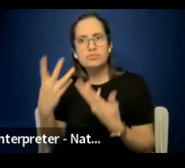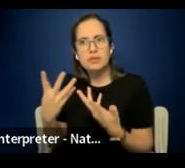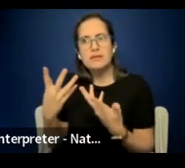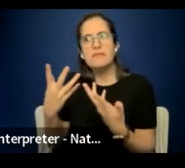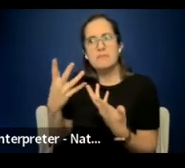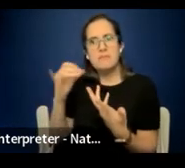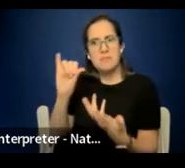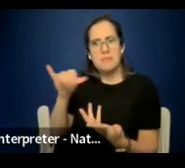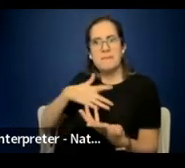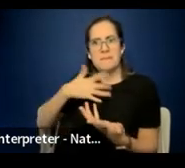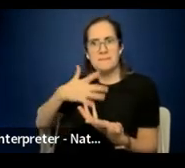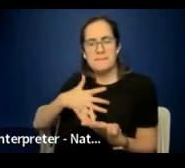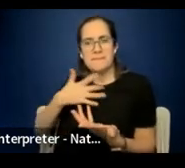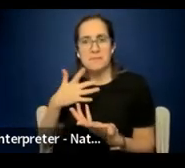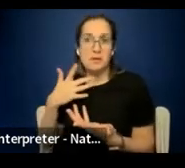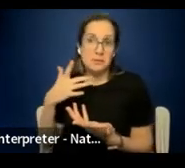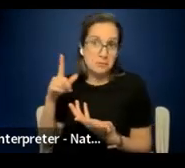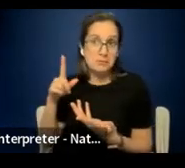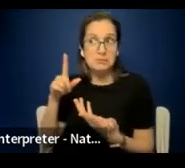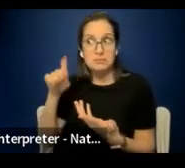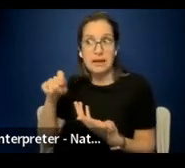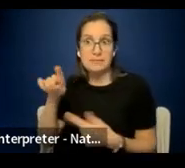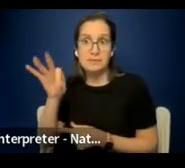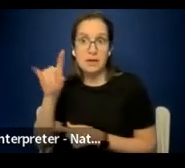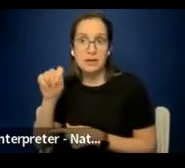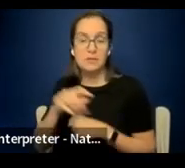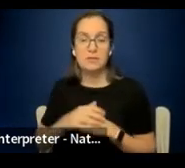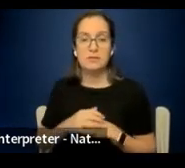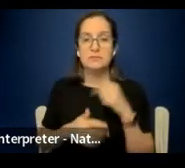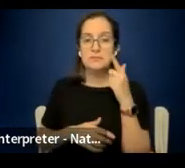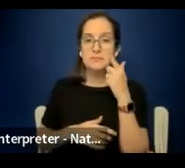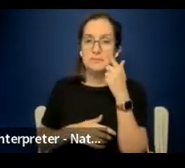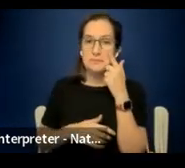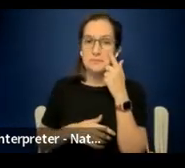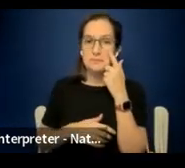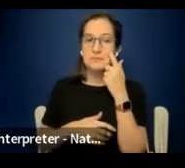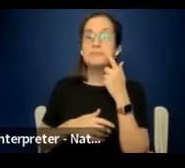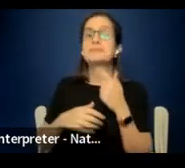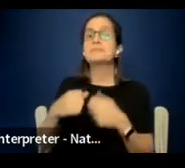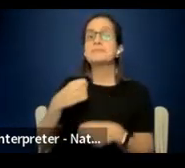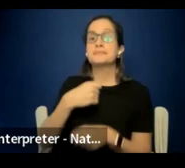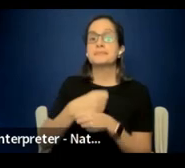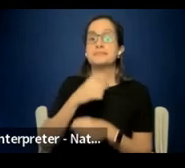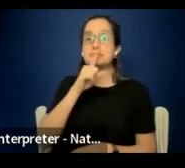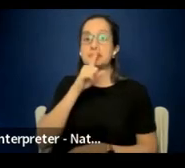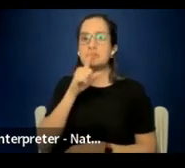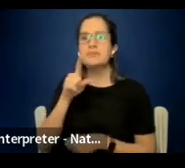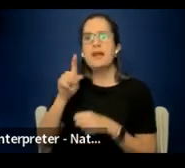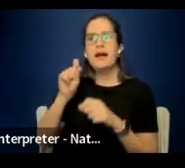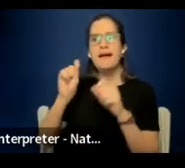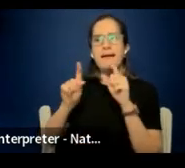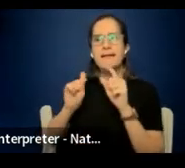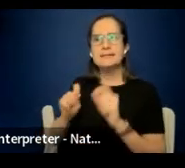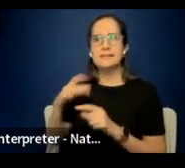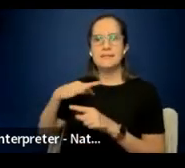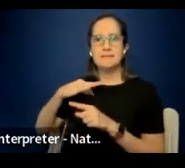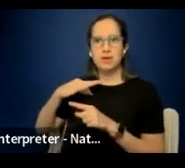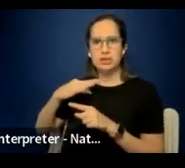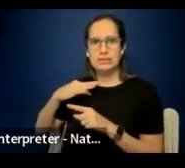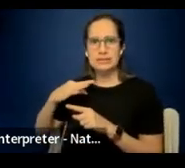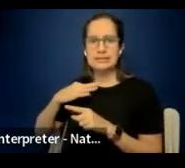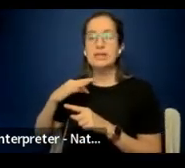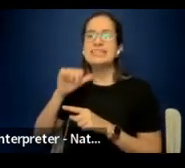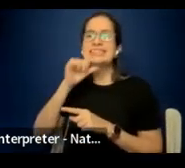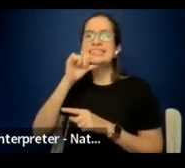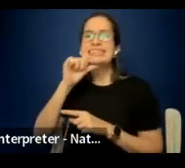that. And surveying volunteers on the full experience from start to end. So not just how was today, you know, if it was a